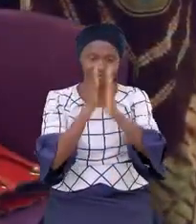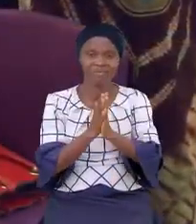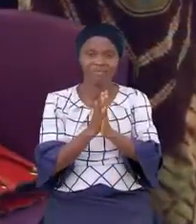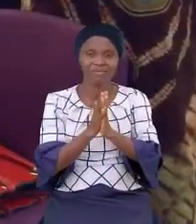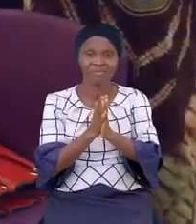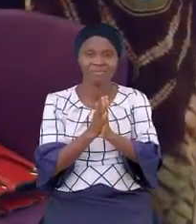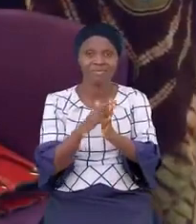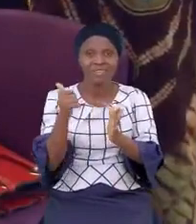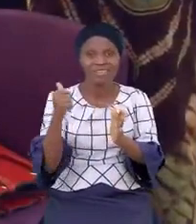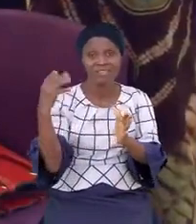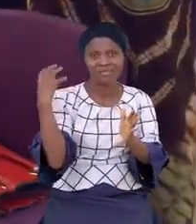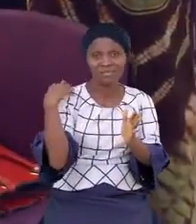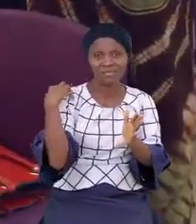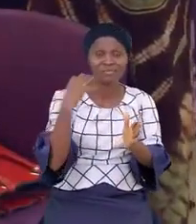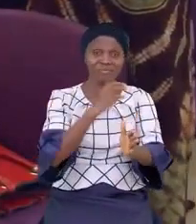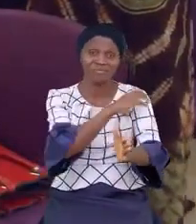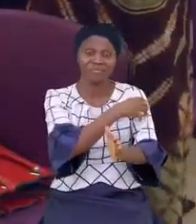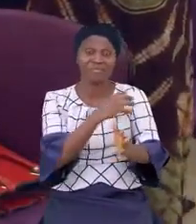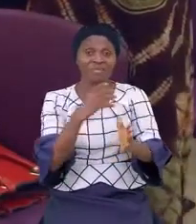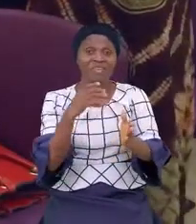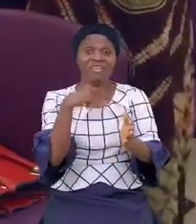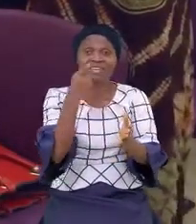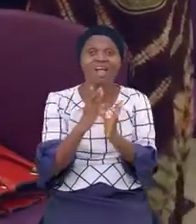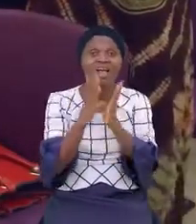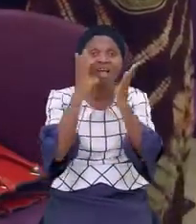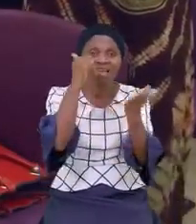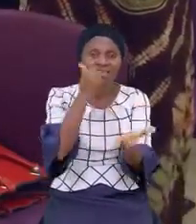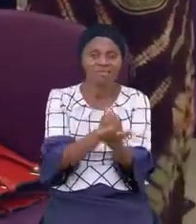and the champions say,